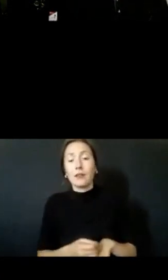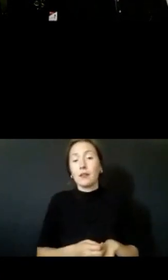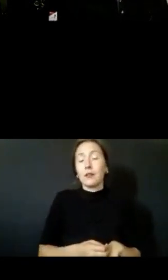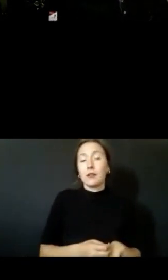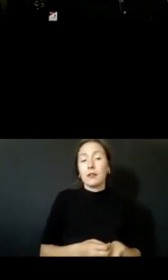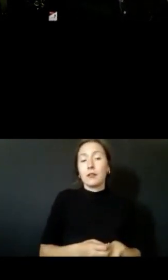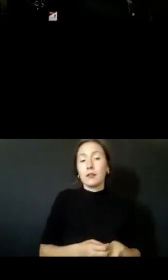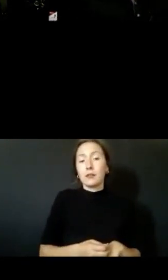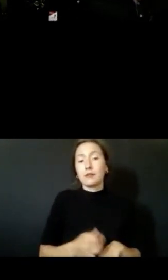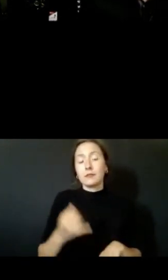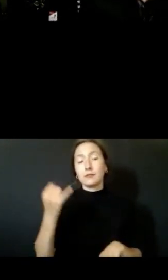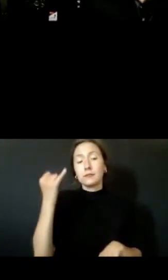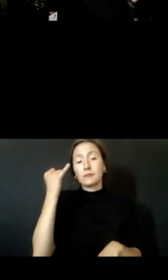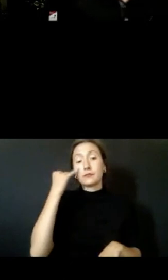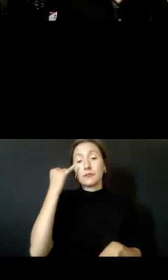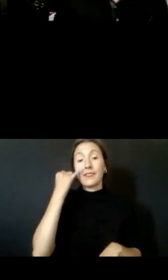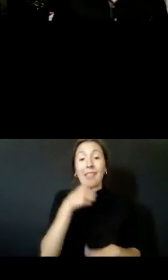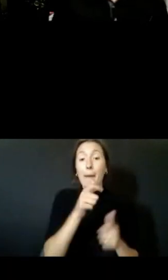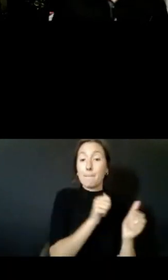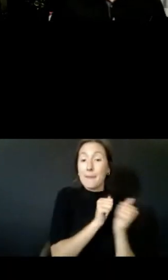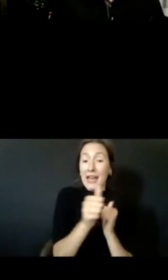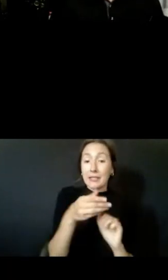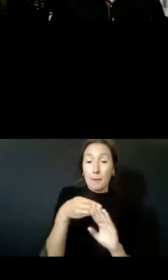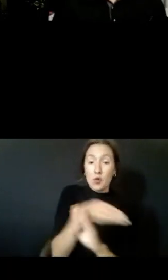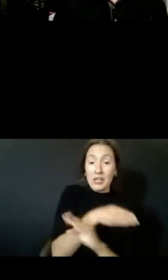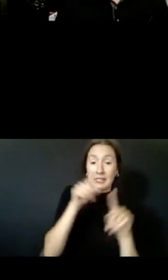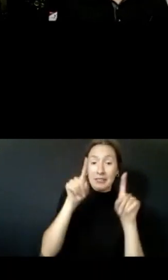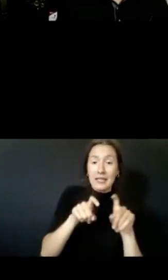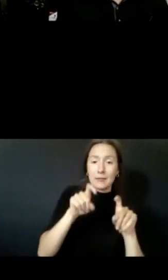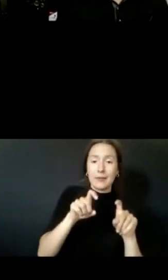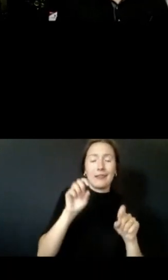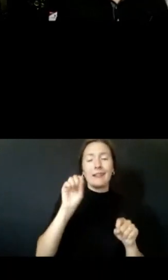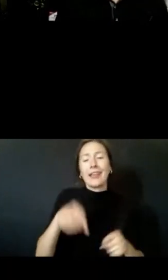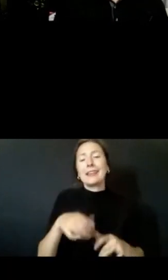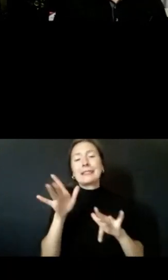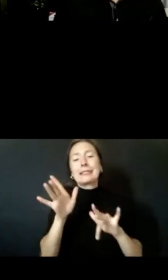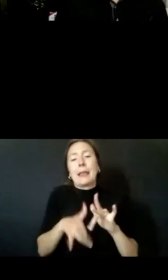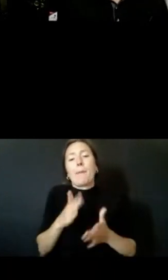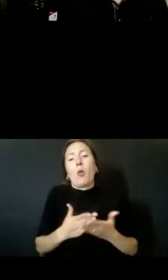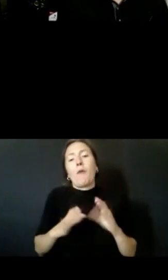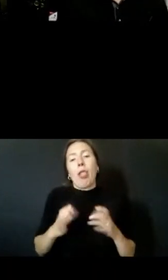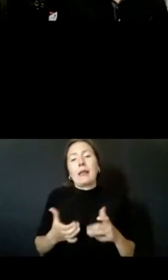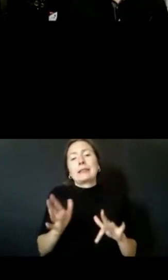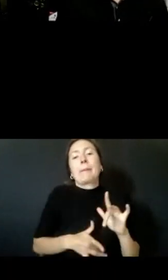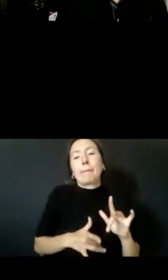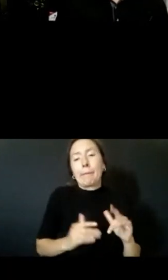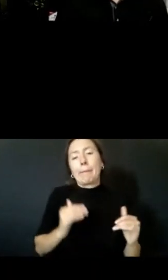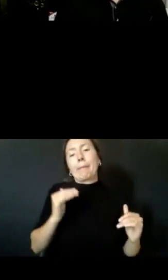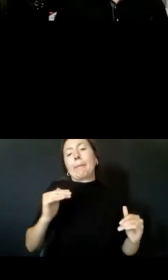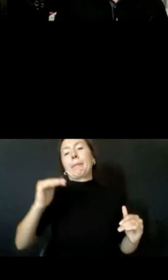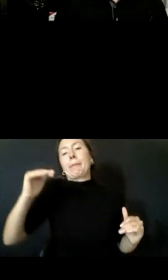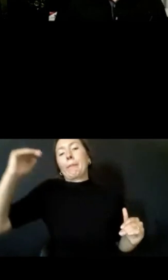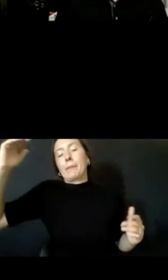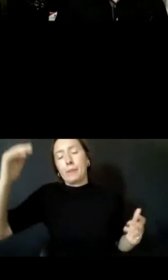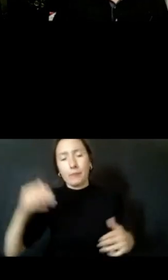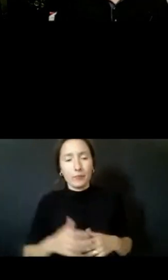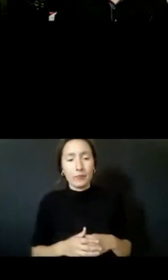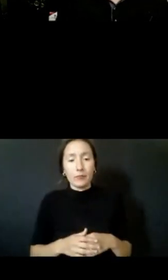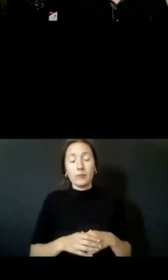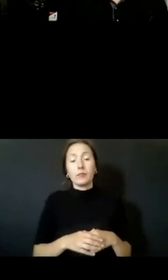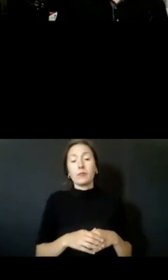whether they want to use the multiple choice or take it in a different way. But basically, if they pass the pre-assessment,